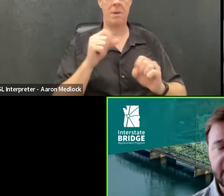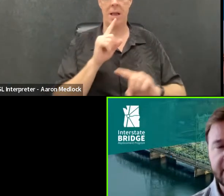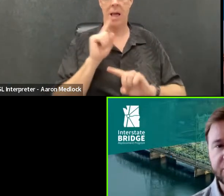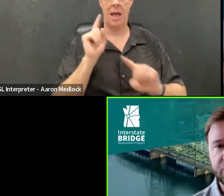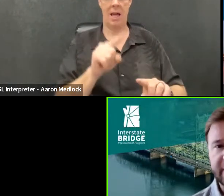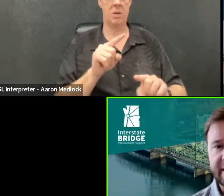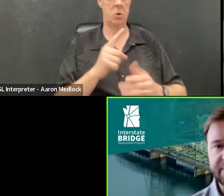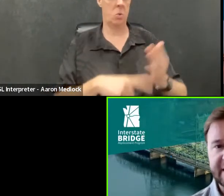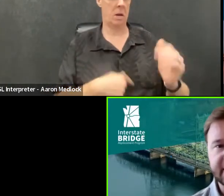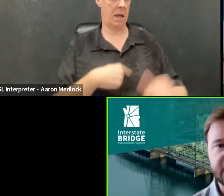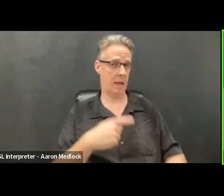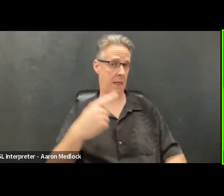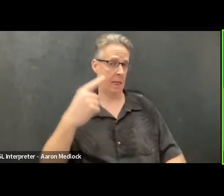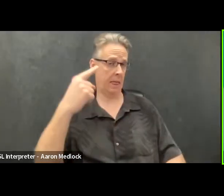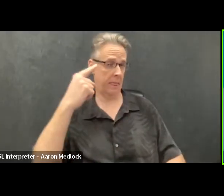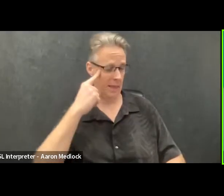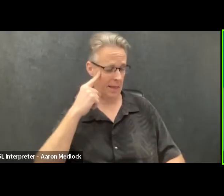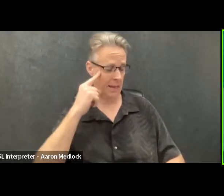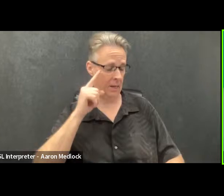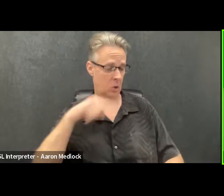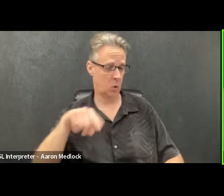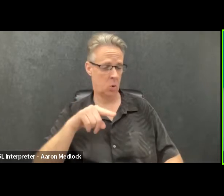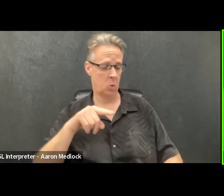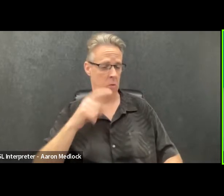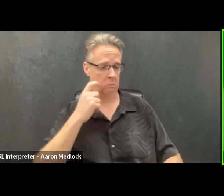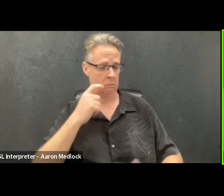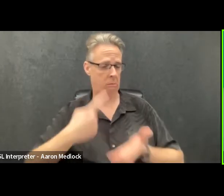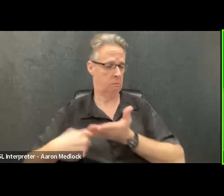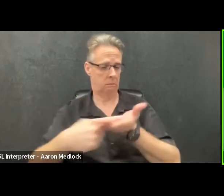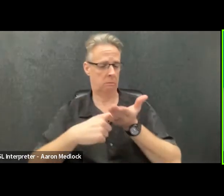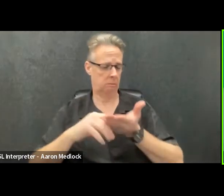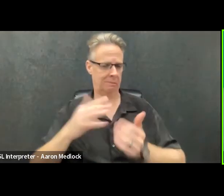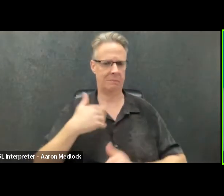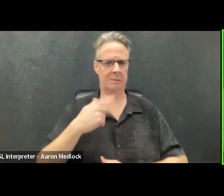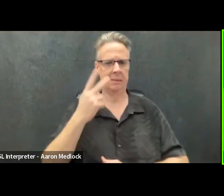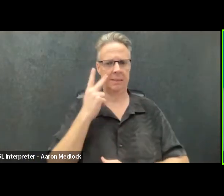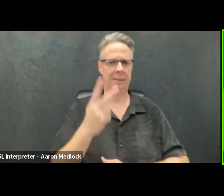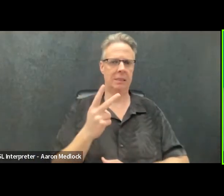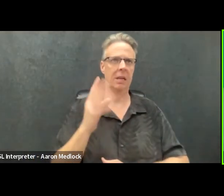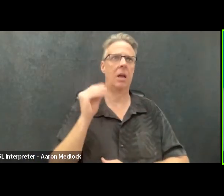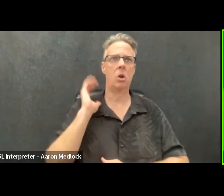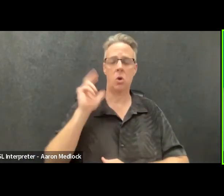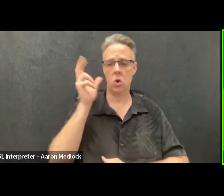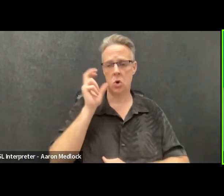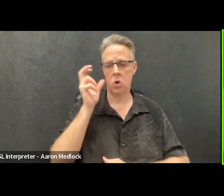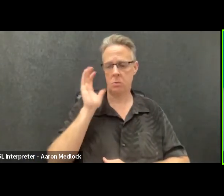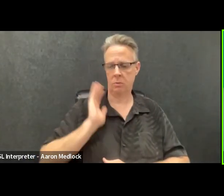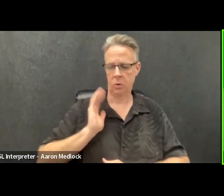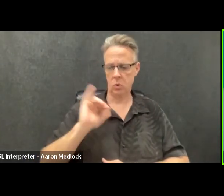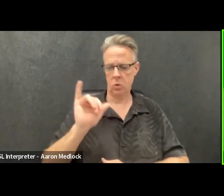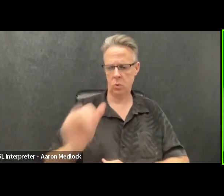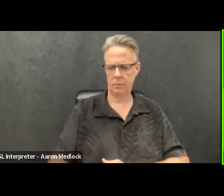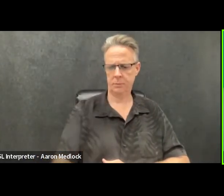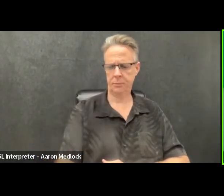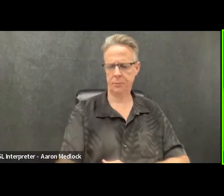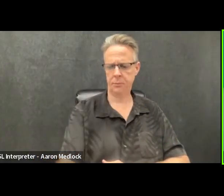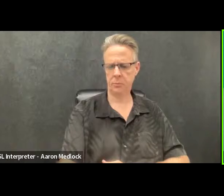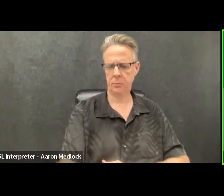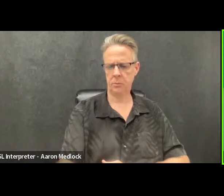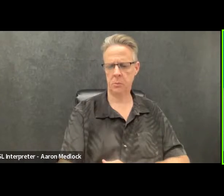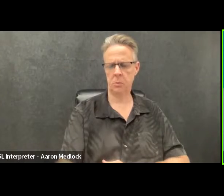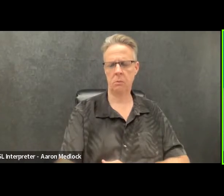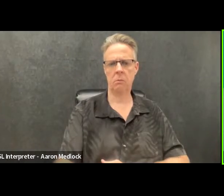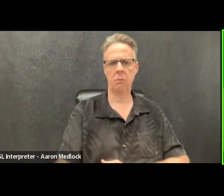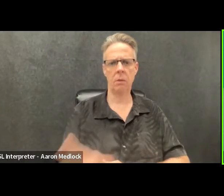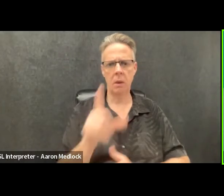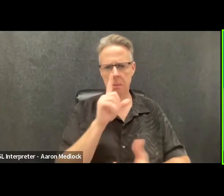think the issue is based on what I've seen previously and heard previously. I believe that the